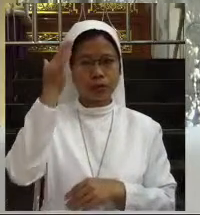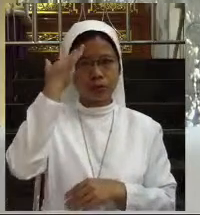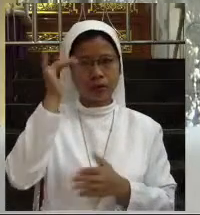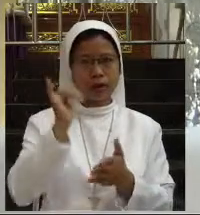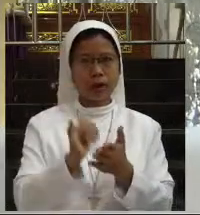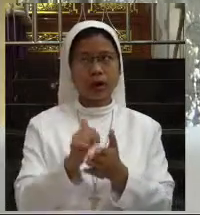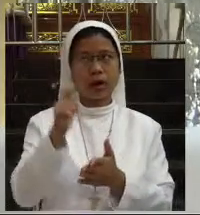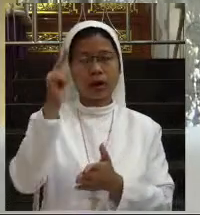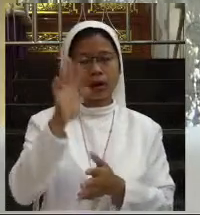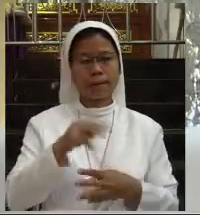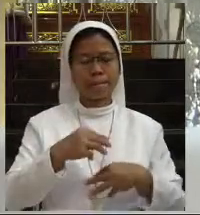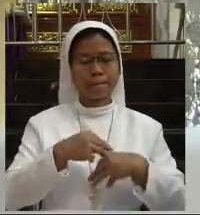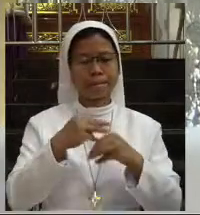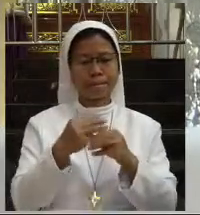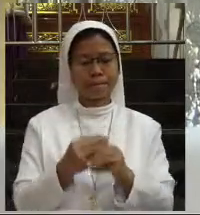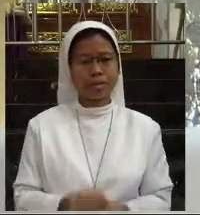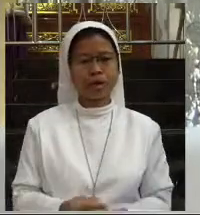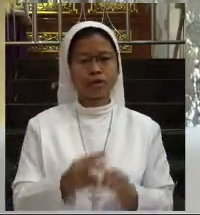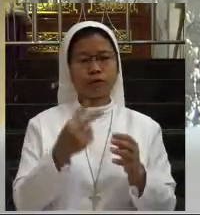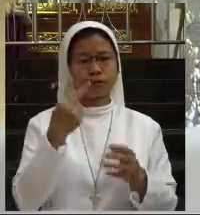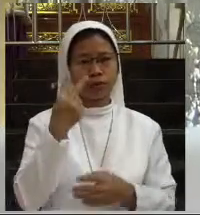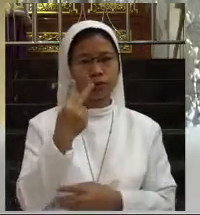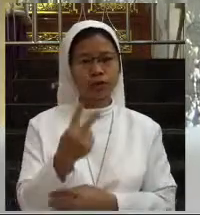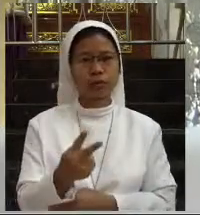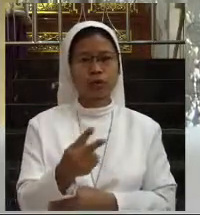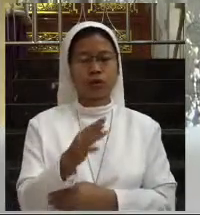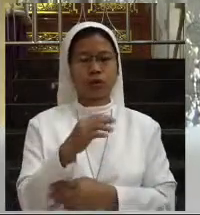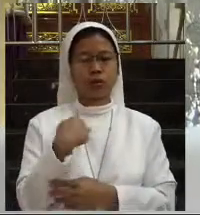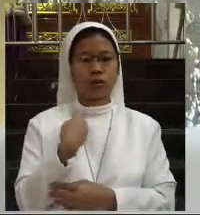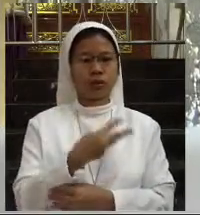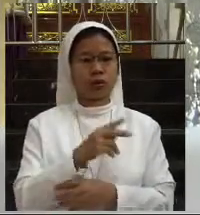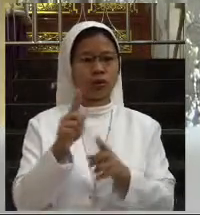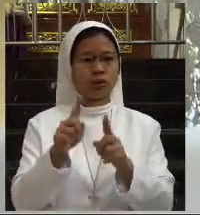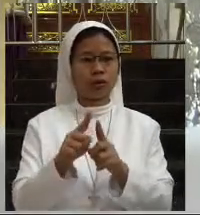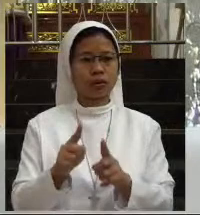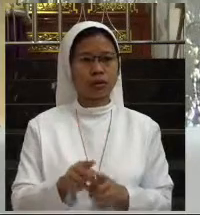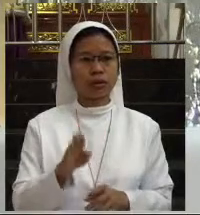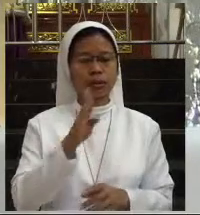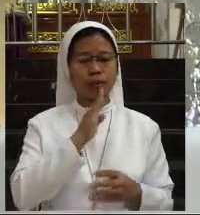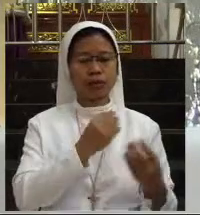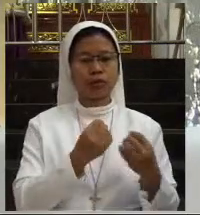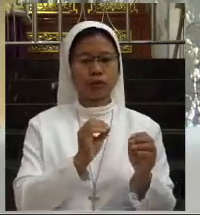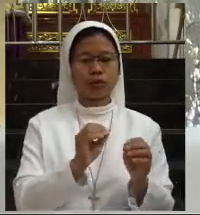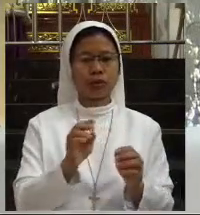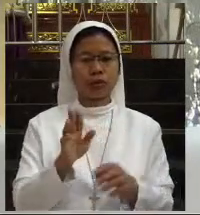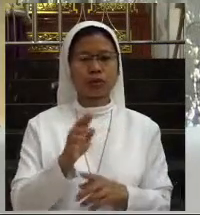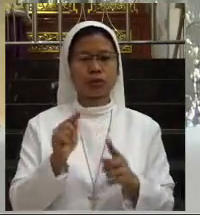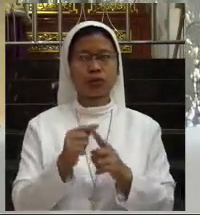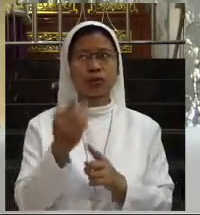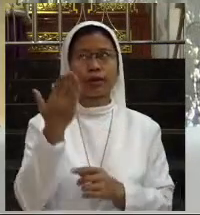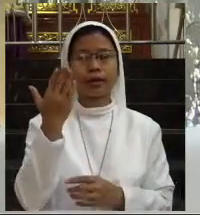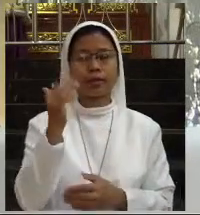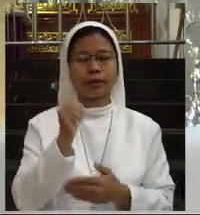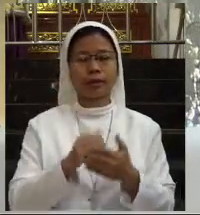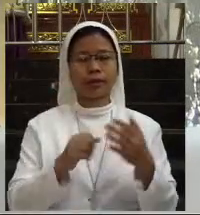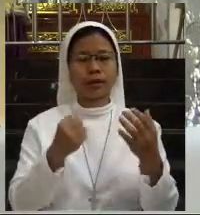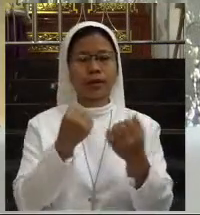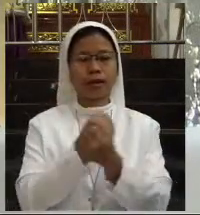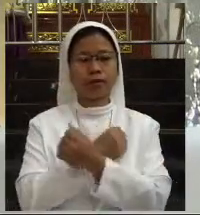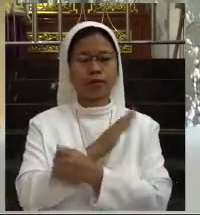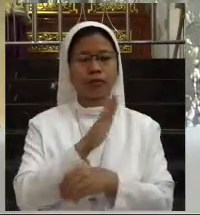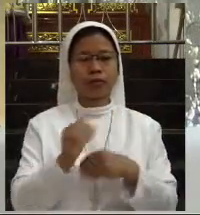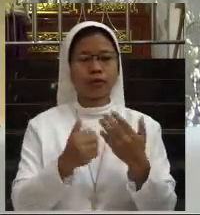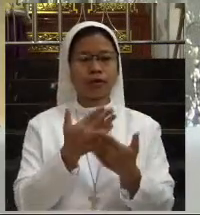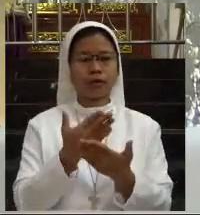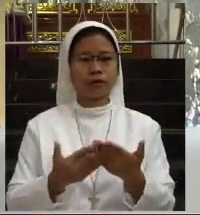made visible, we may also be caught up through Him in love of things